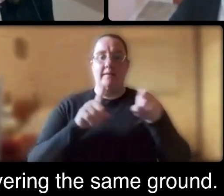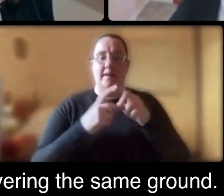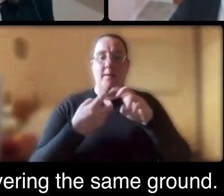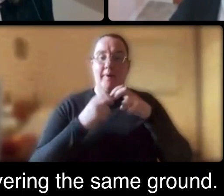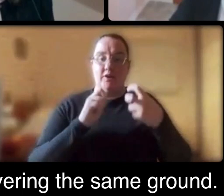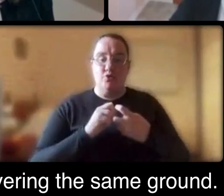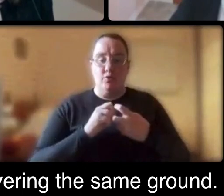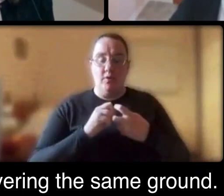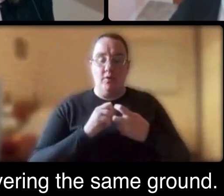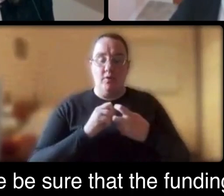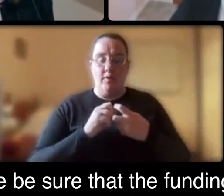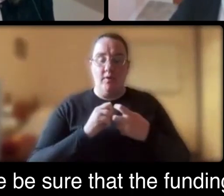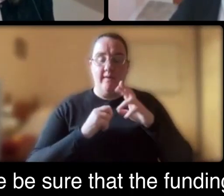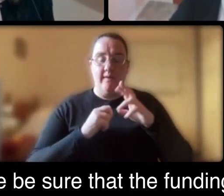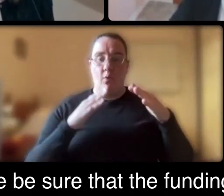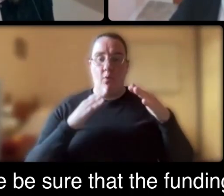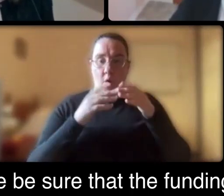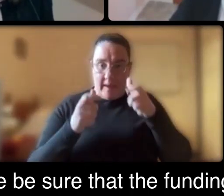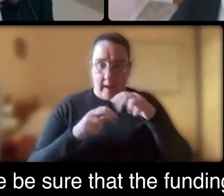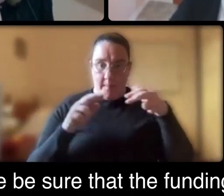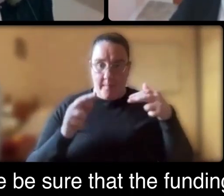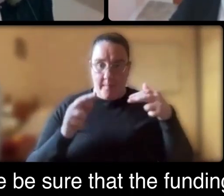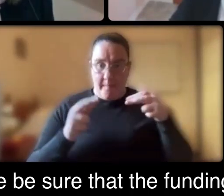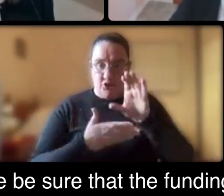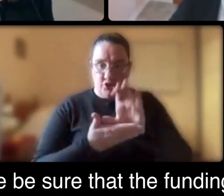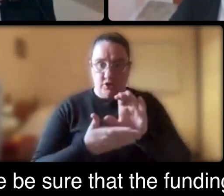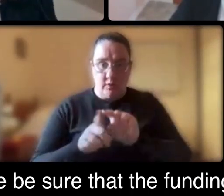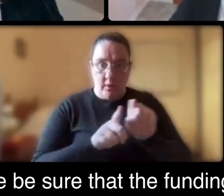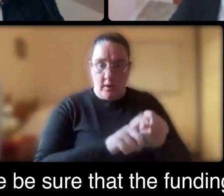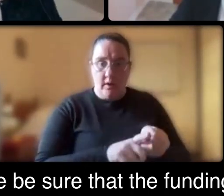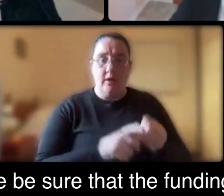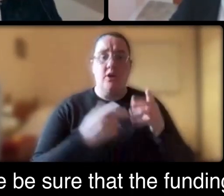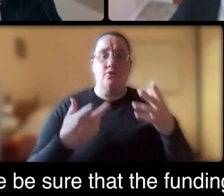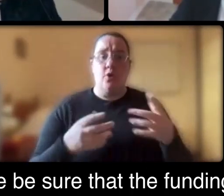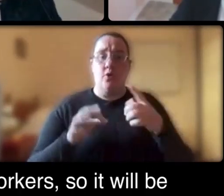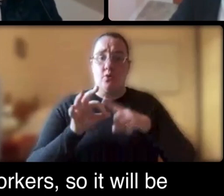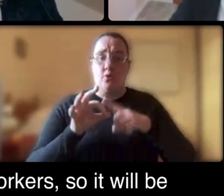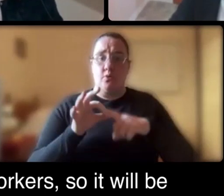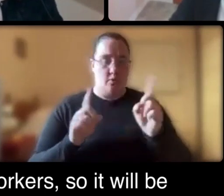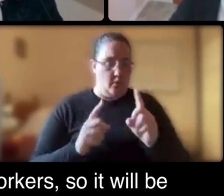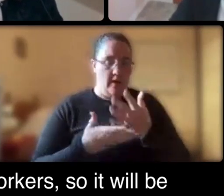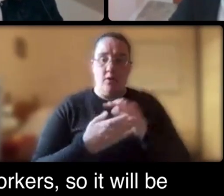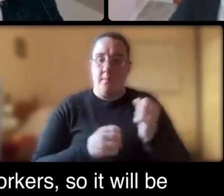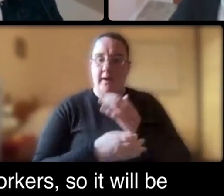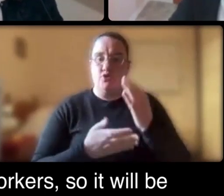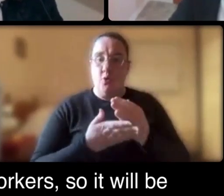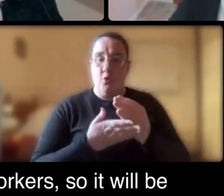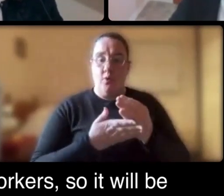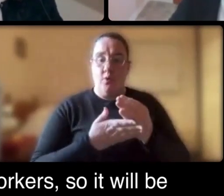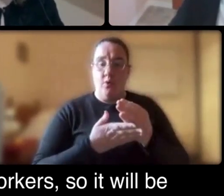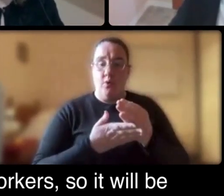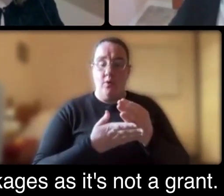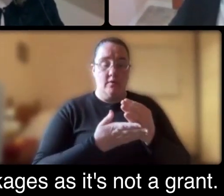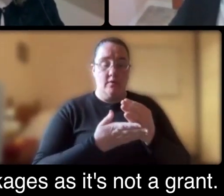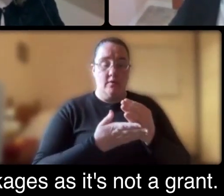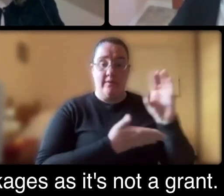same ground. Yep. So the question of how will we be sure that the funding will be passed on to workers?